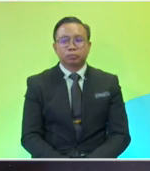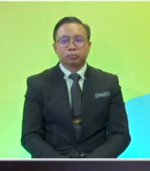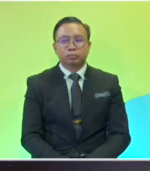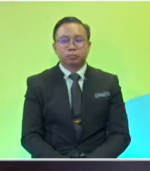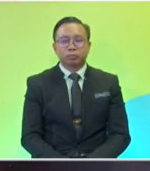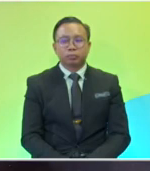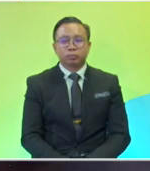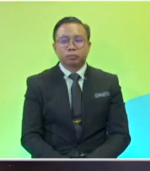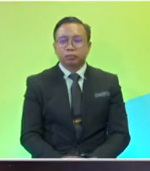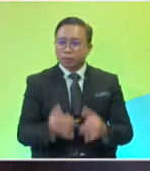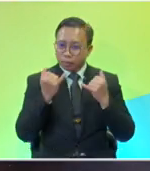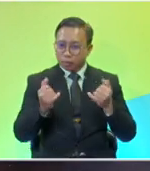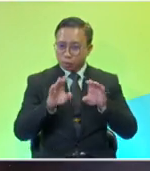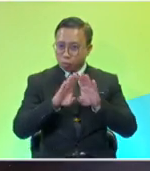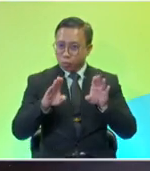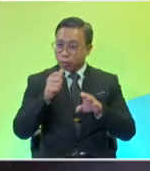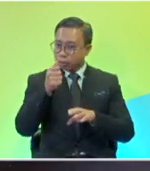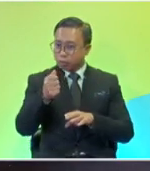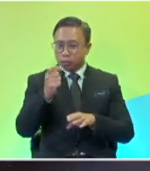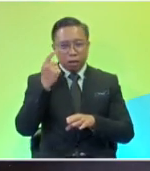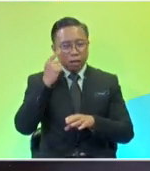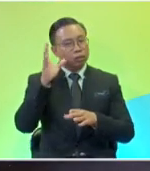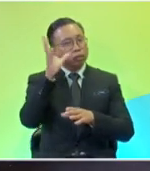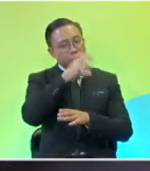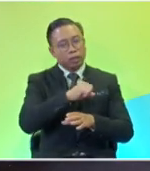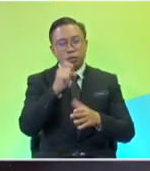Okay. Now you can open your eyes and guess what's missing.